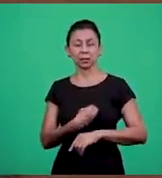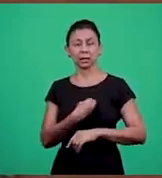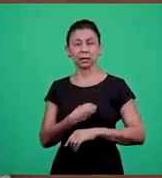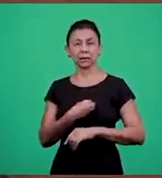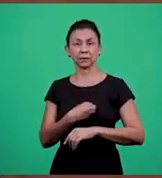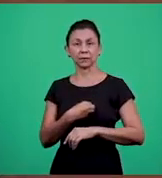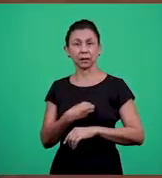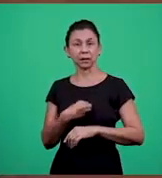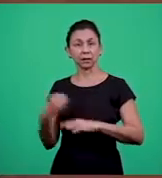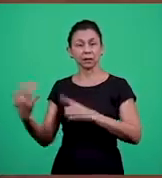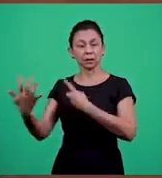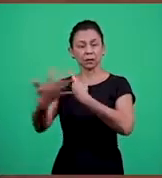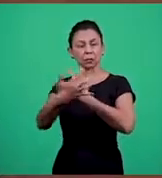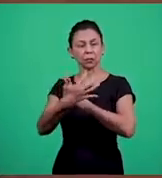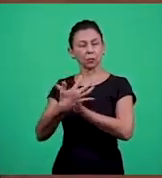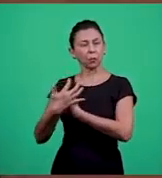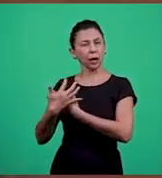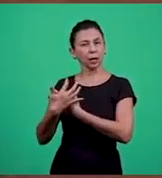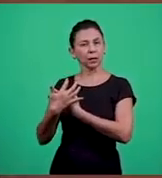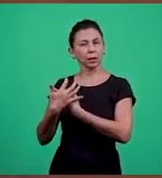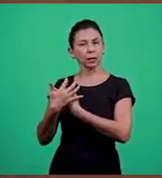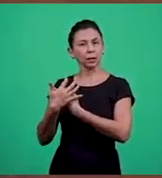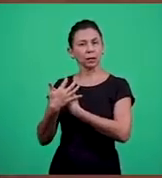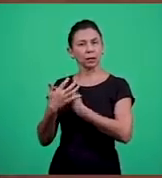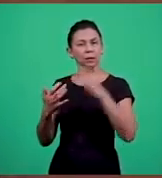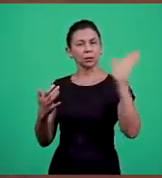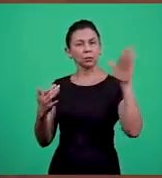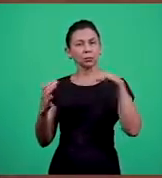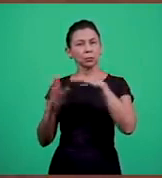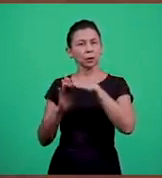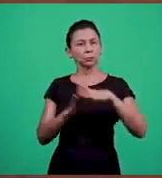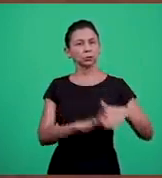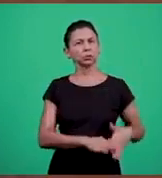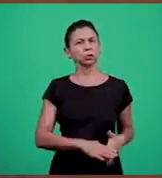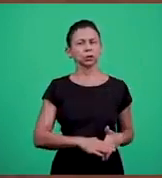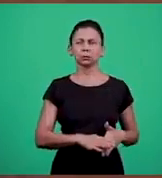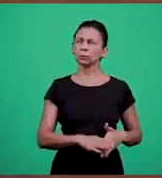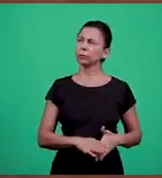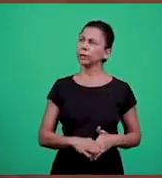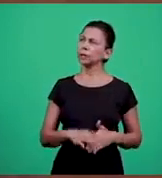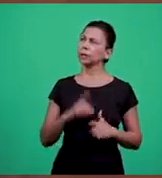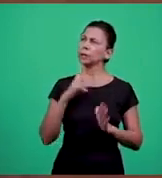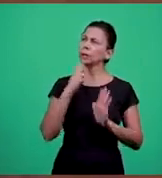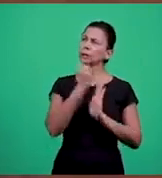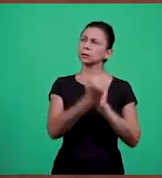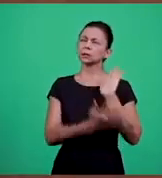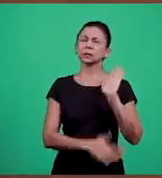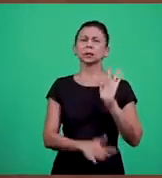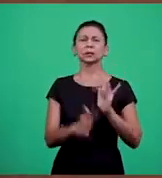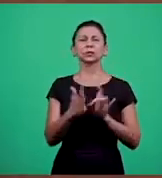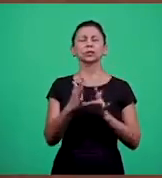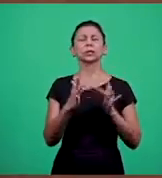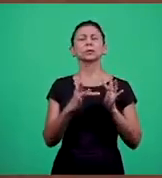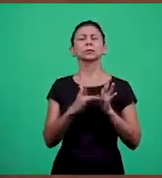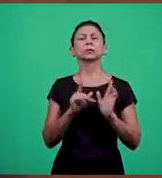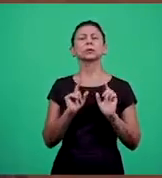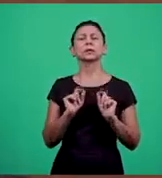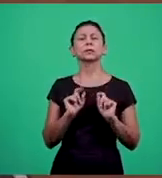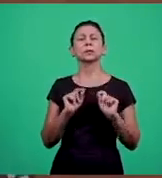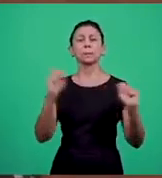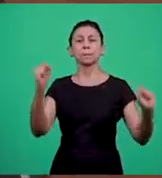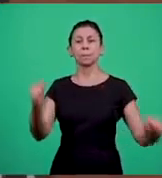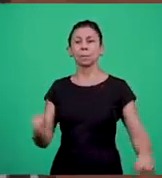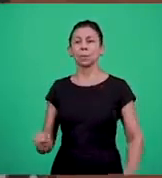that just as the scarlet cord was deliverance to Rahab and her household, the blood